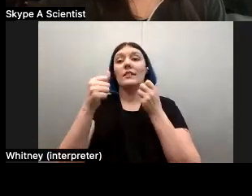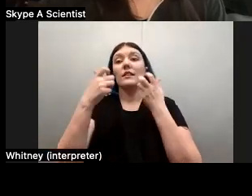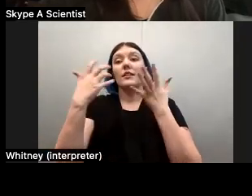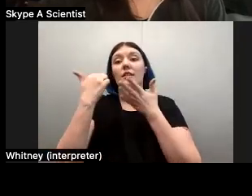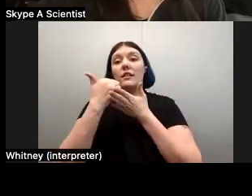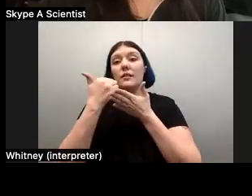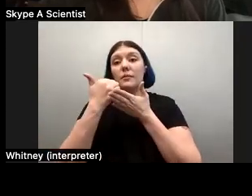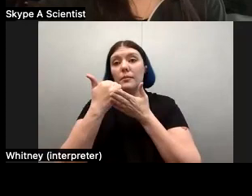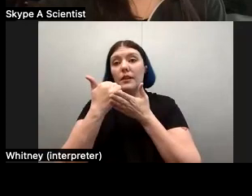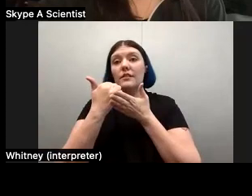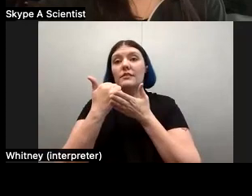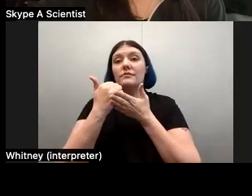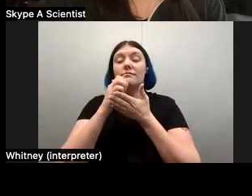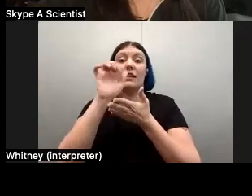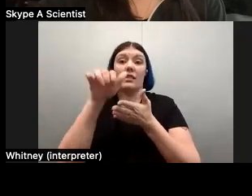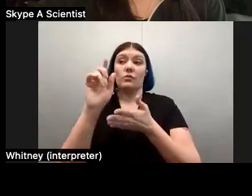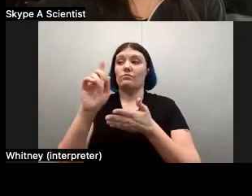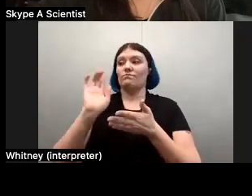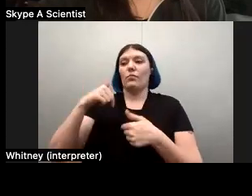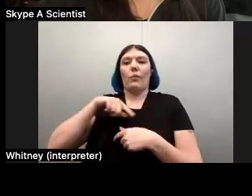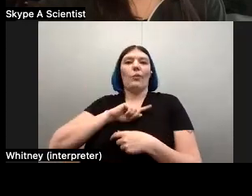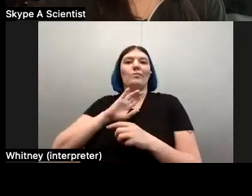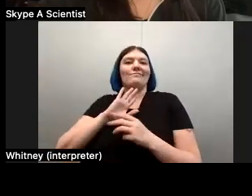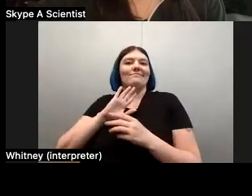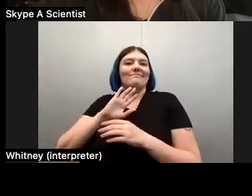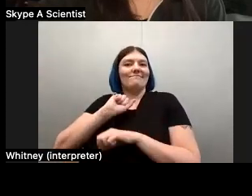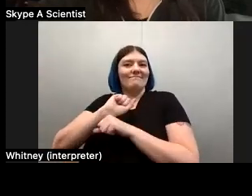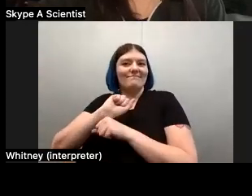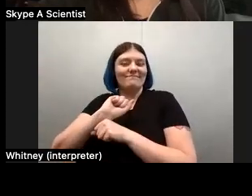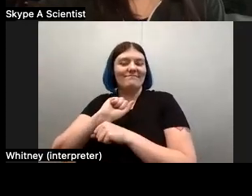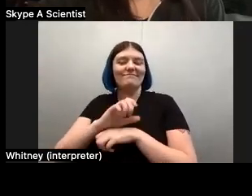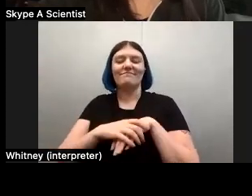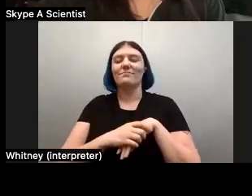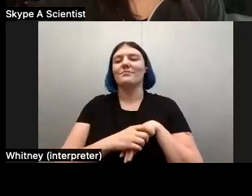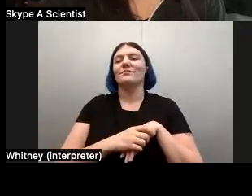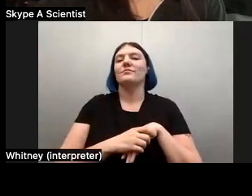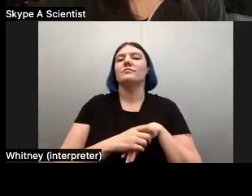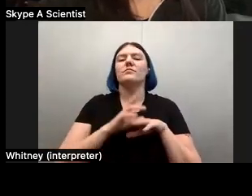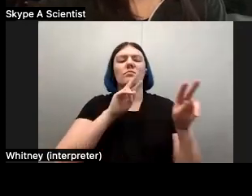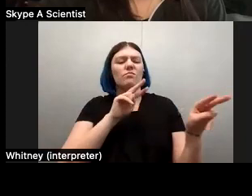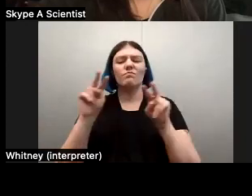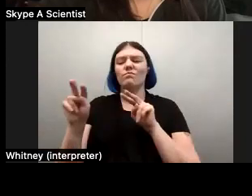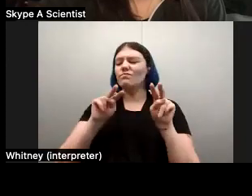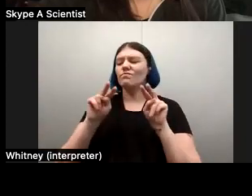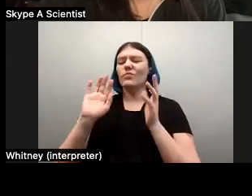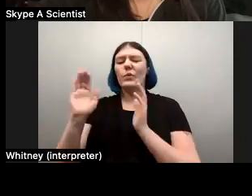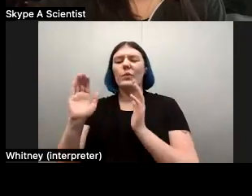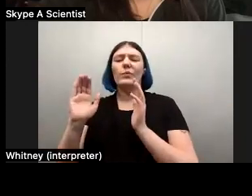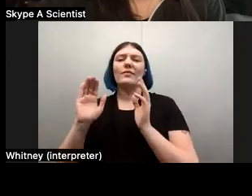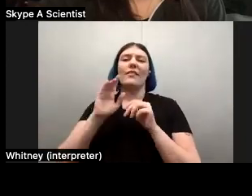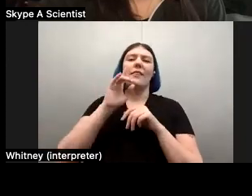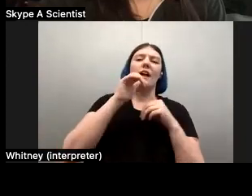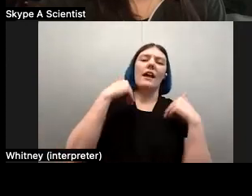where restoration ecologists come in. So we come in, we're looking at the relationships between the animals, like those mice that I